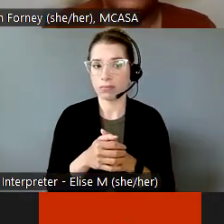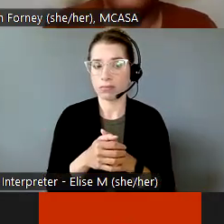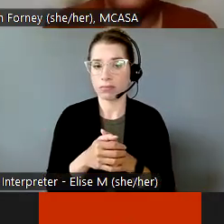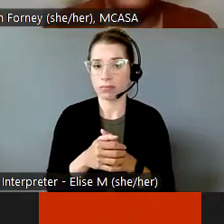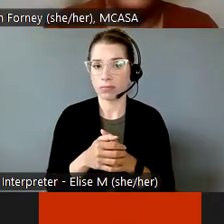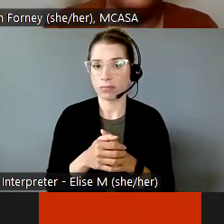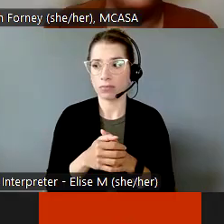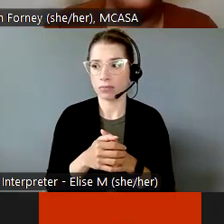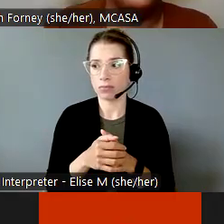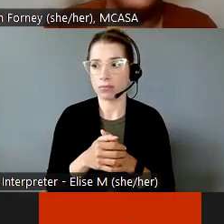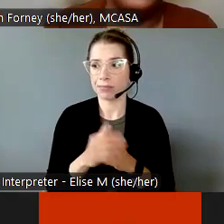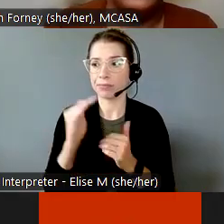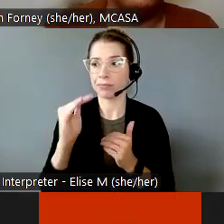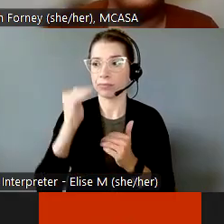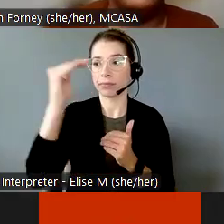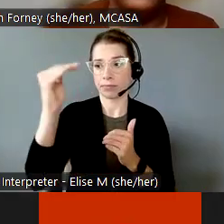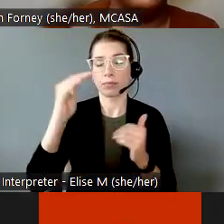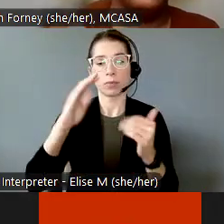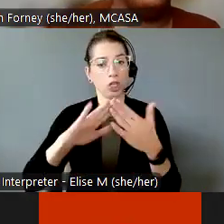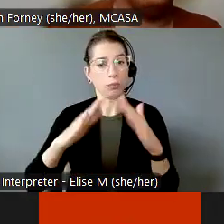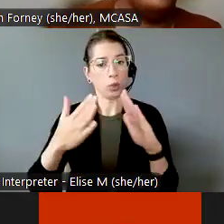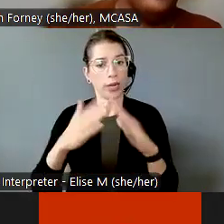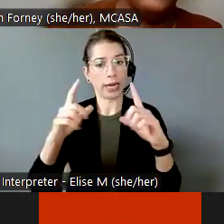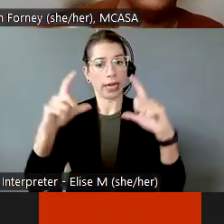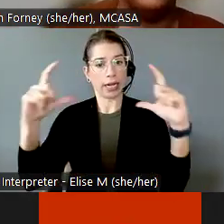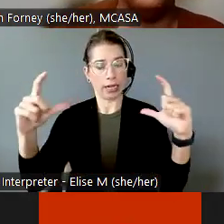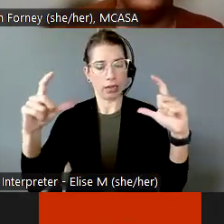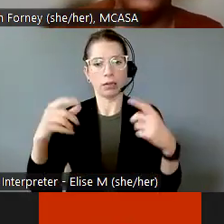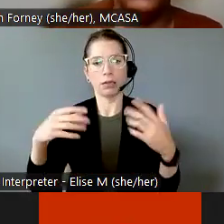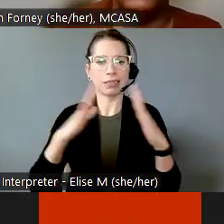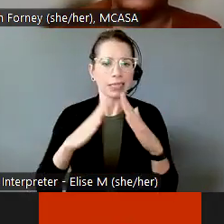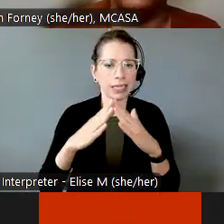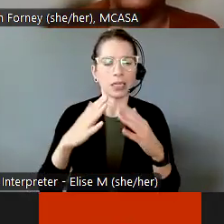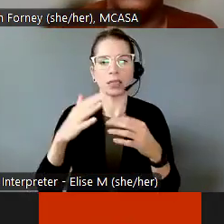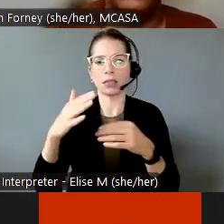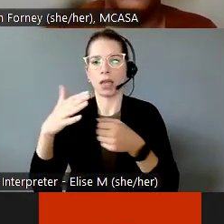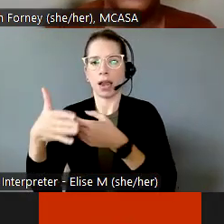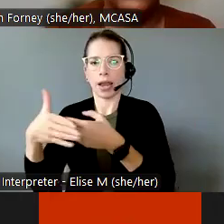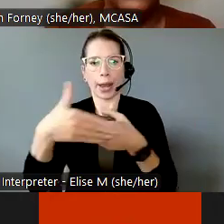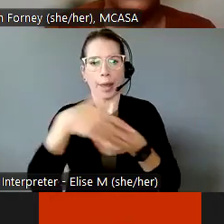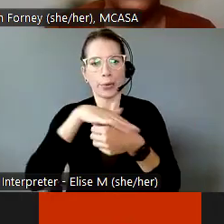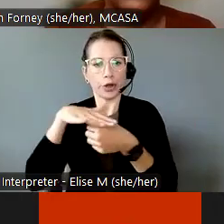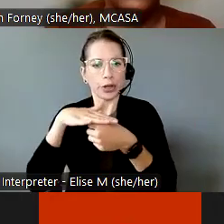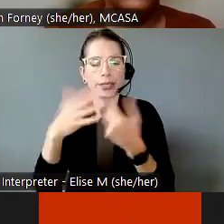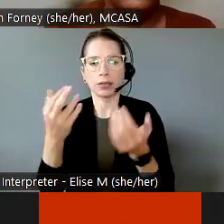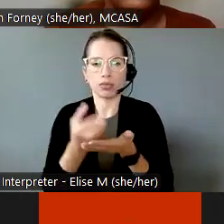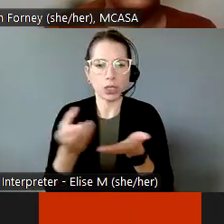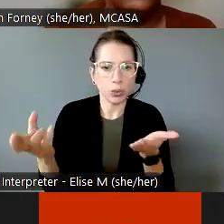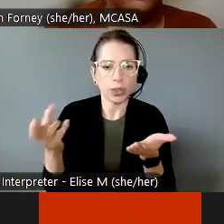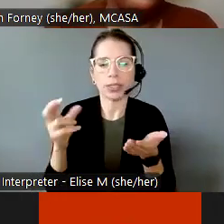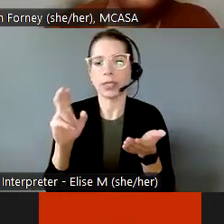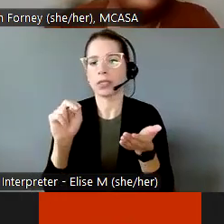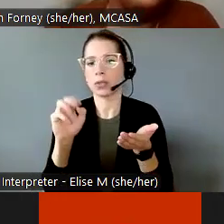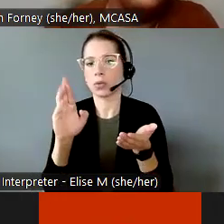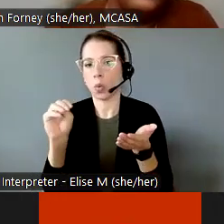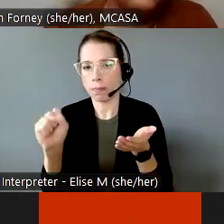And in our community, we're looking at our cities and our neighborhoods and the resources and the norms. So